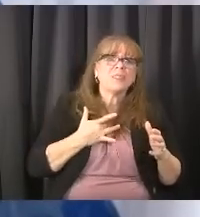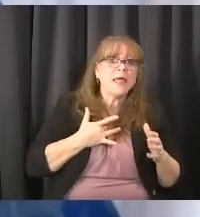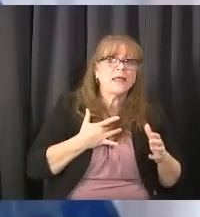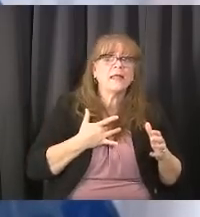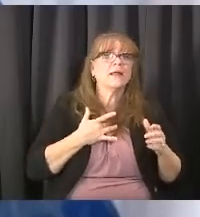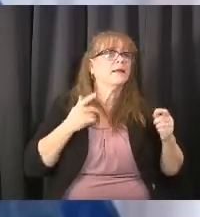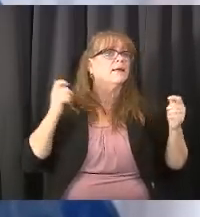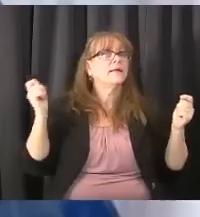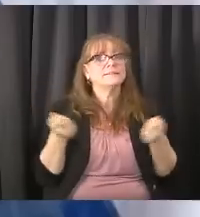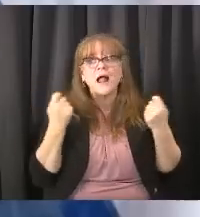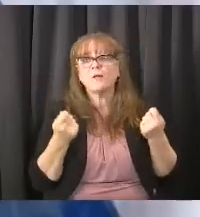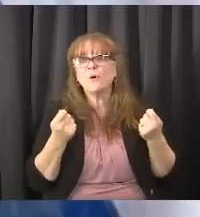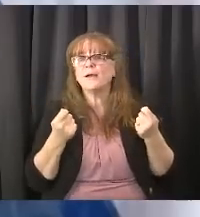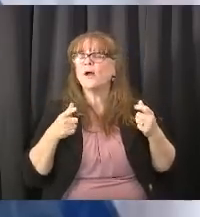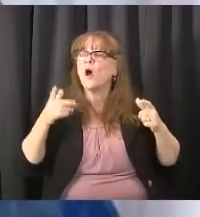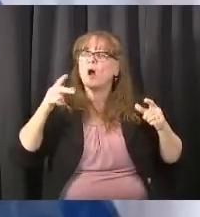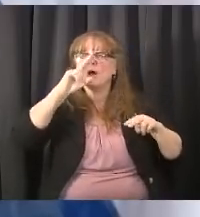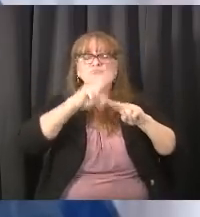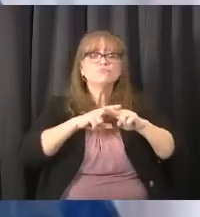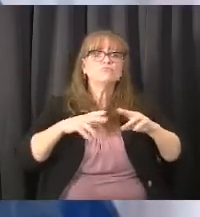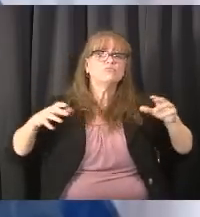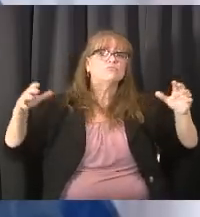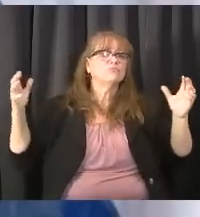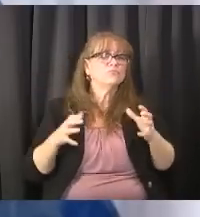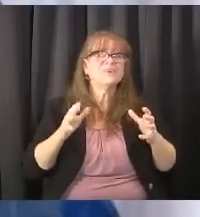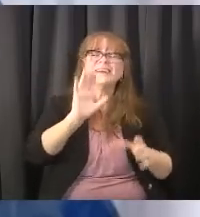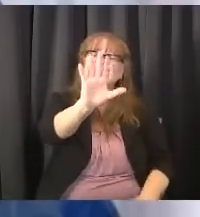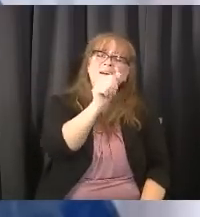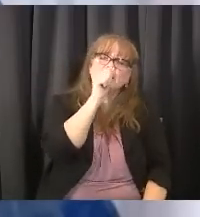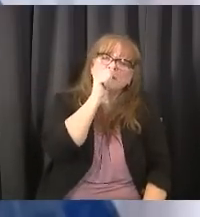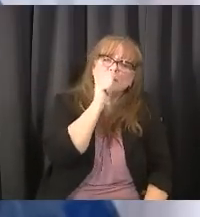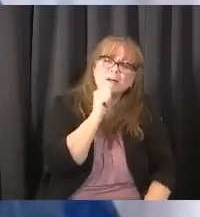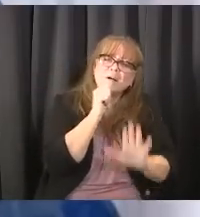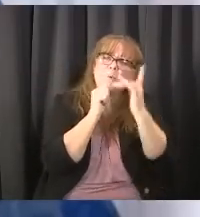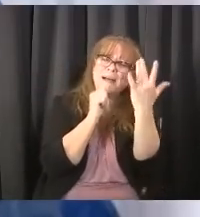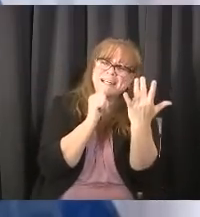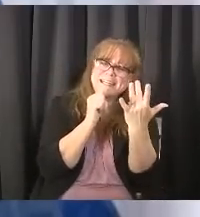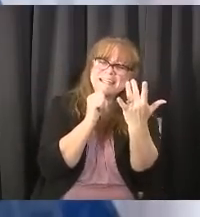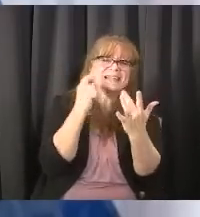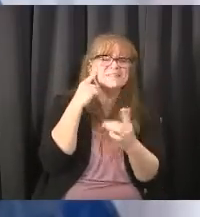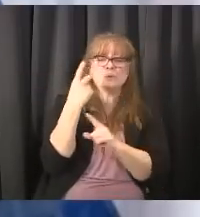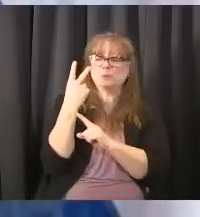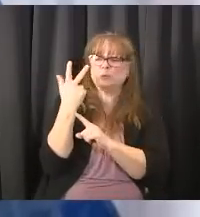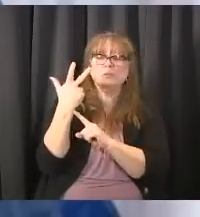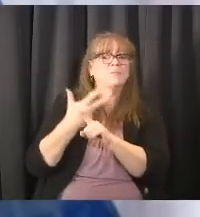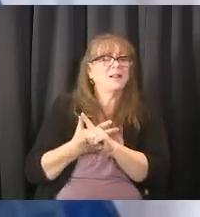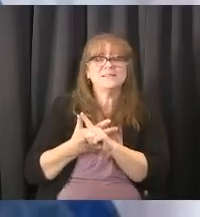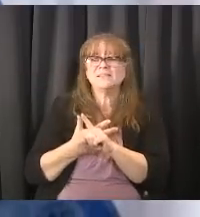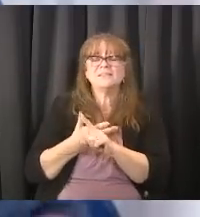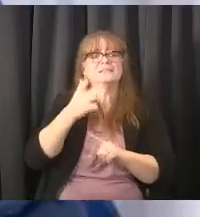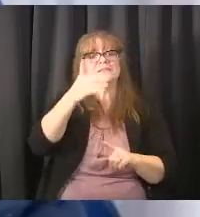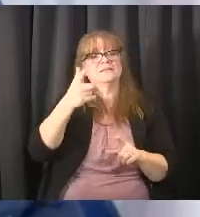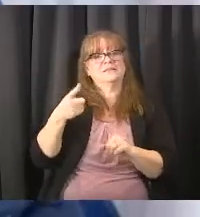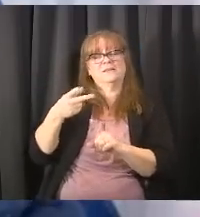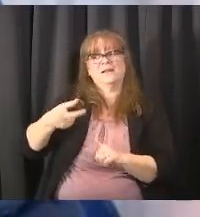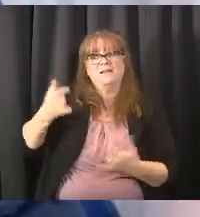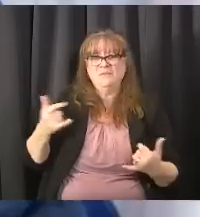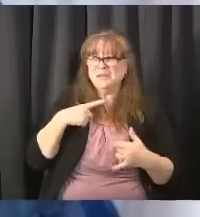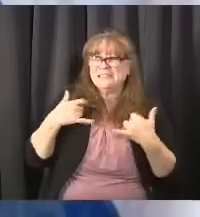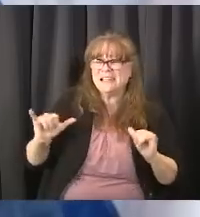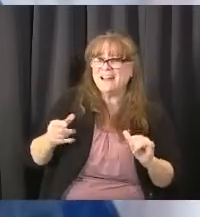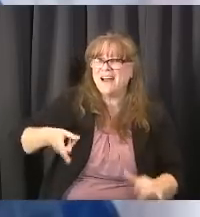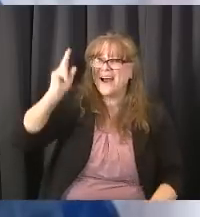months, but still has a high degree of danger associated with it now. So let's continue to wear masks whenever you're